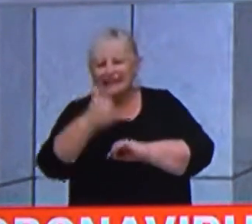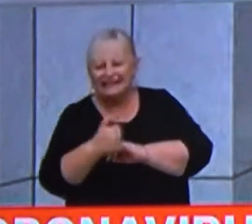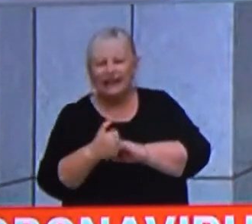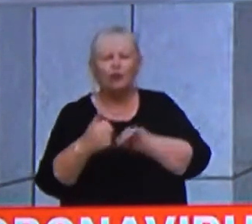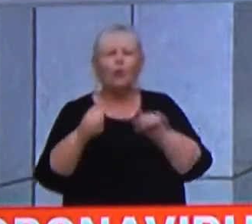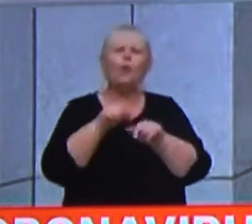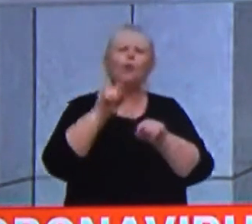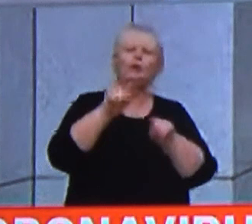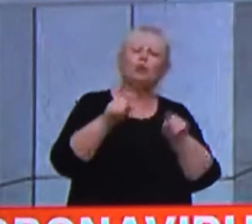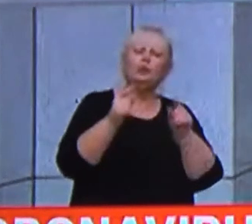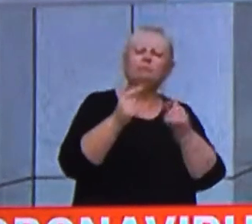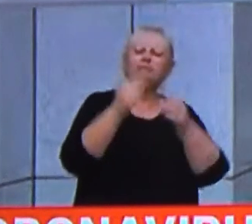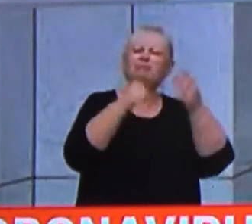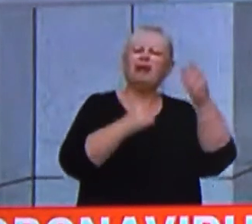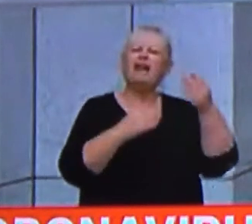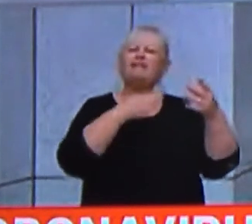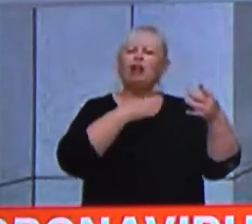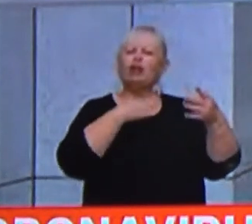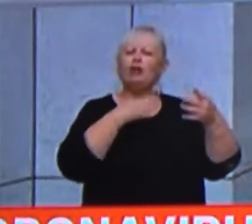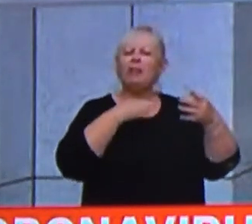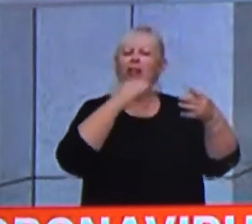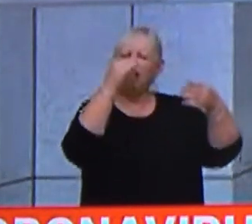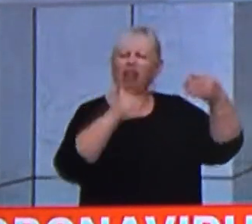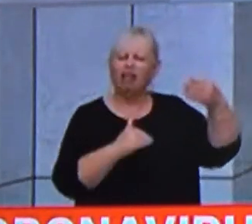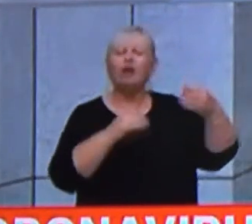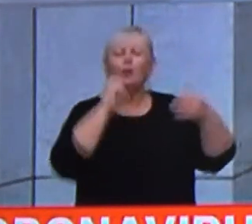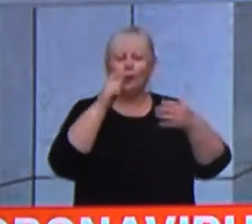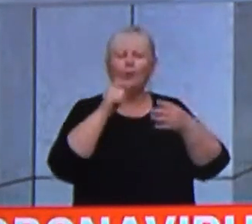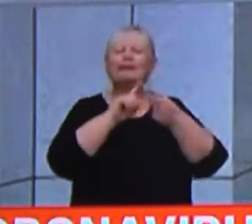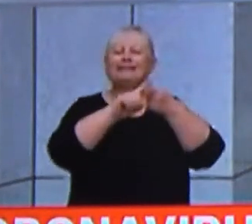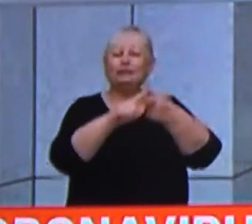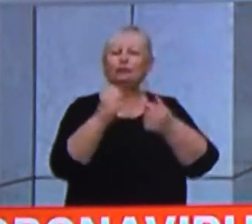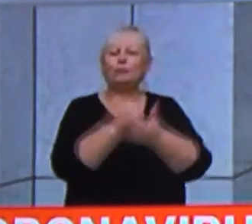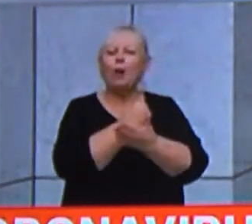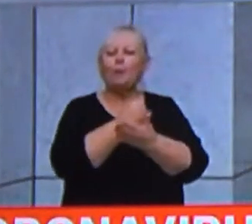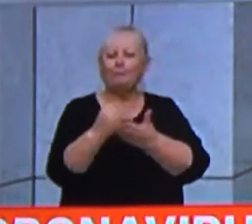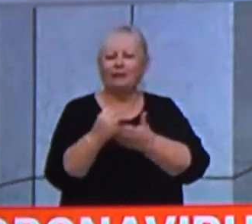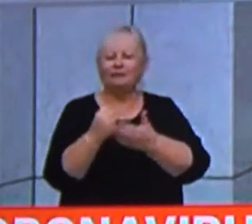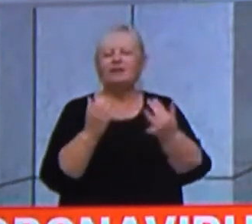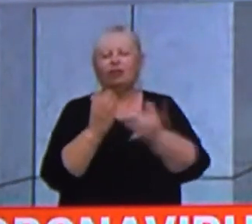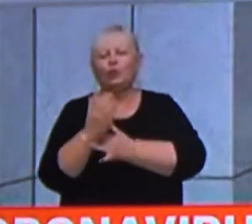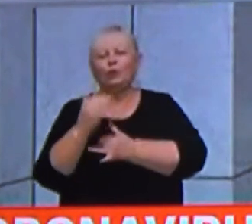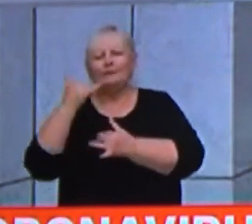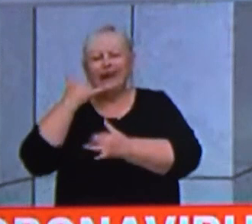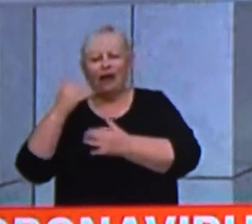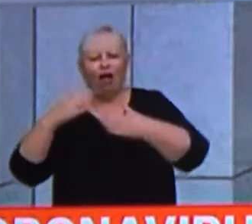without being mentally affected. Now, our mental health services